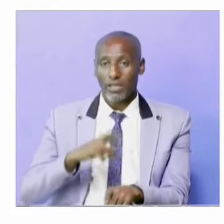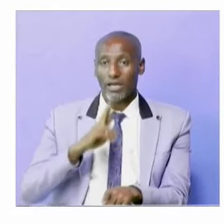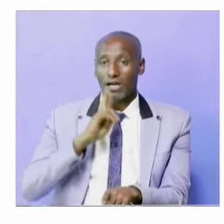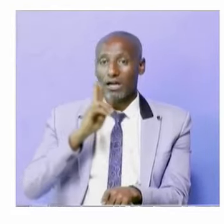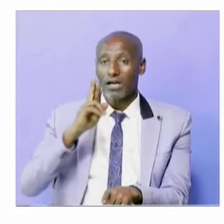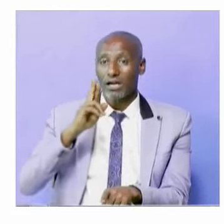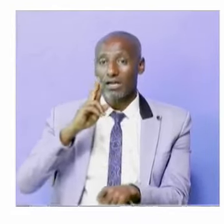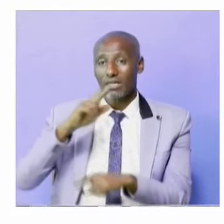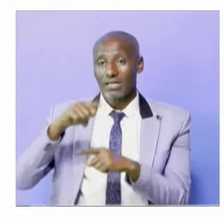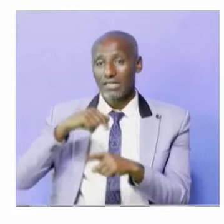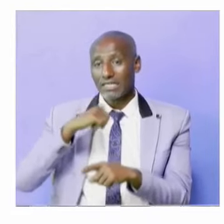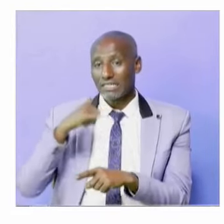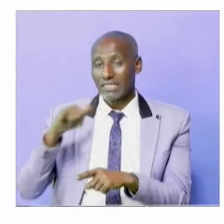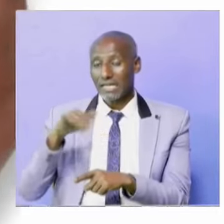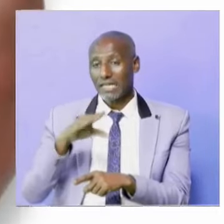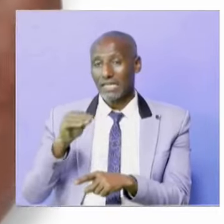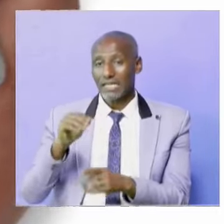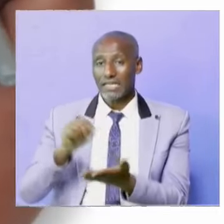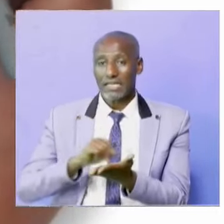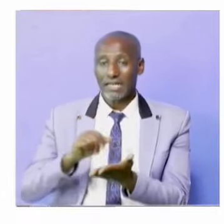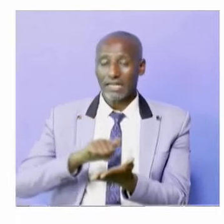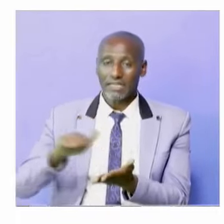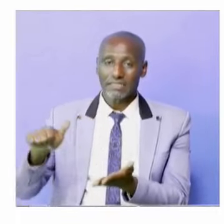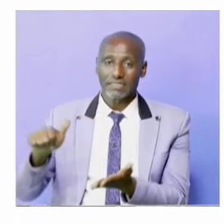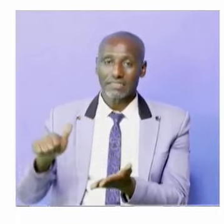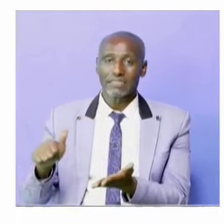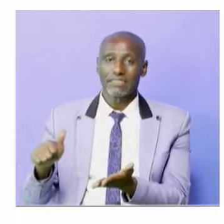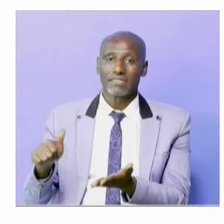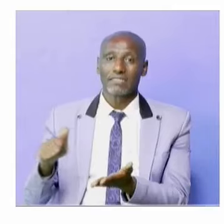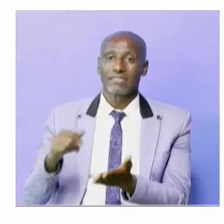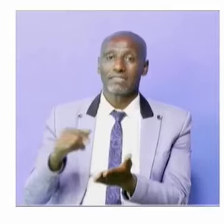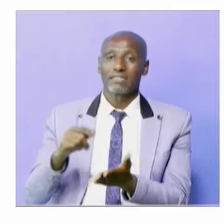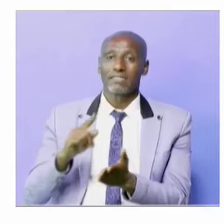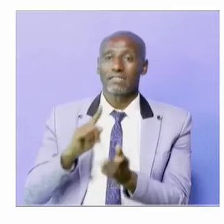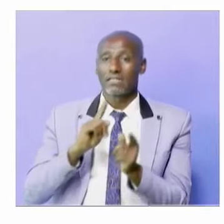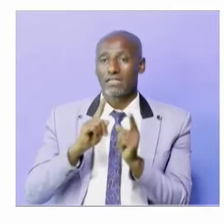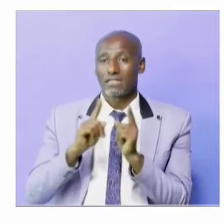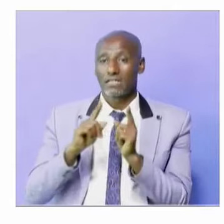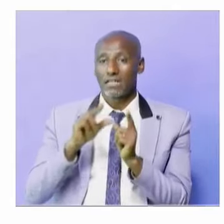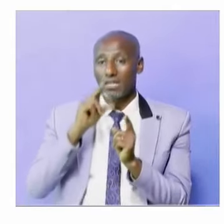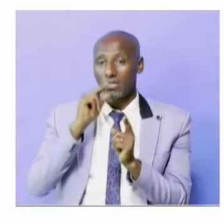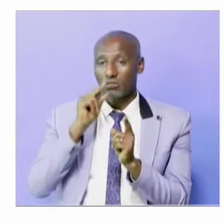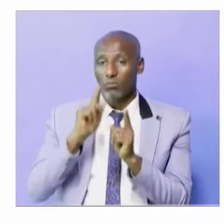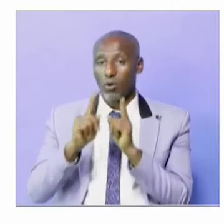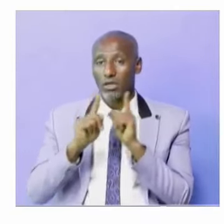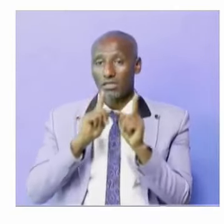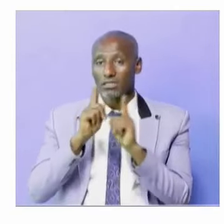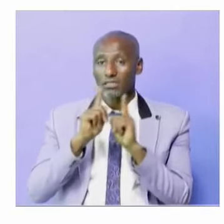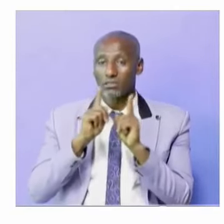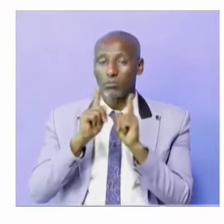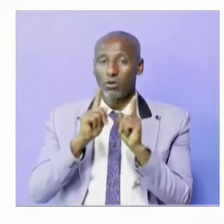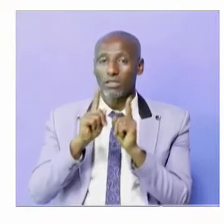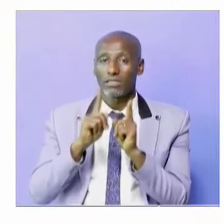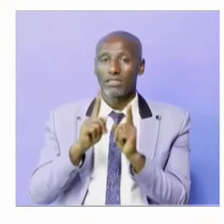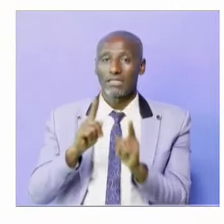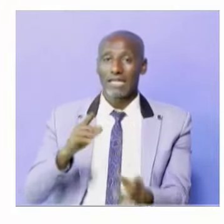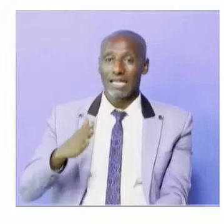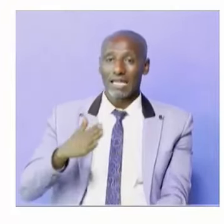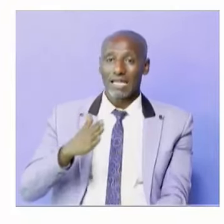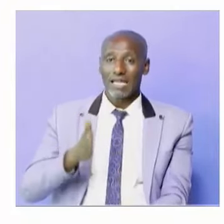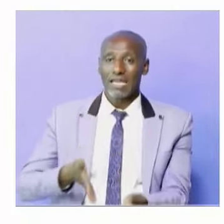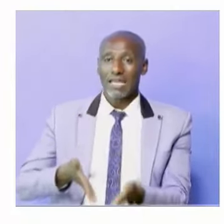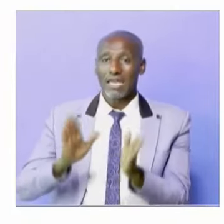maybe they have different sounds. For example, in spoken language, most of the time we can say here,